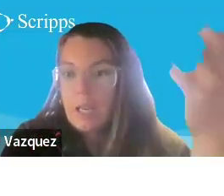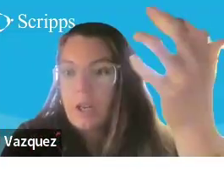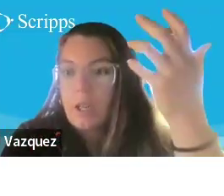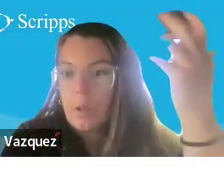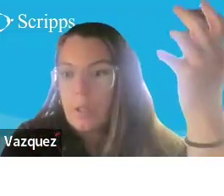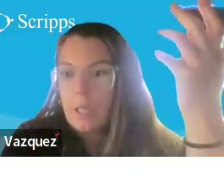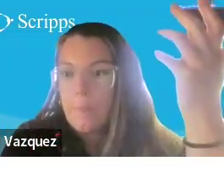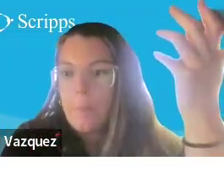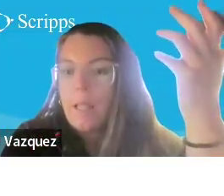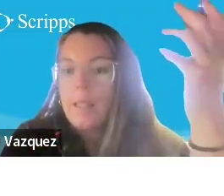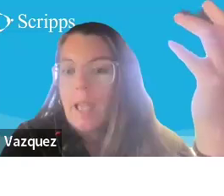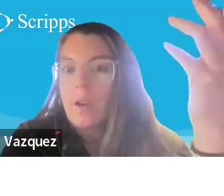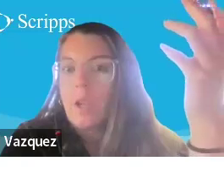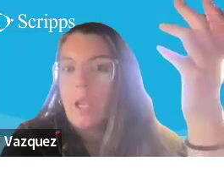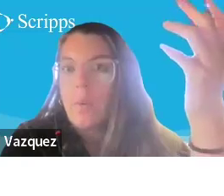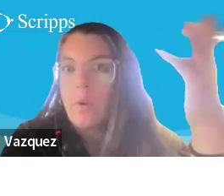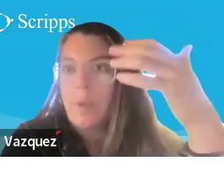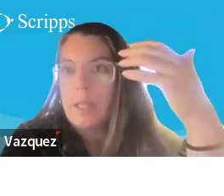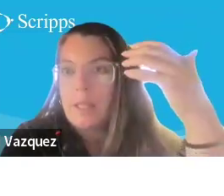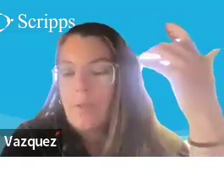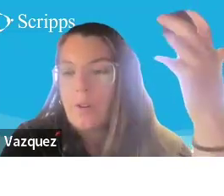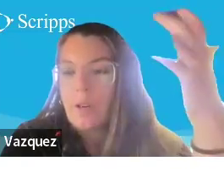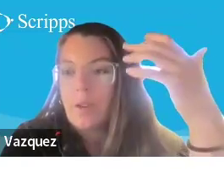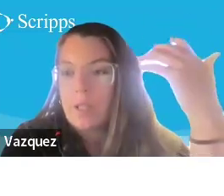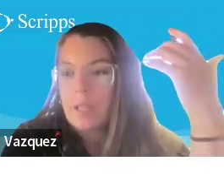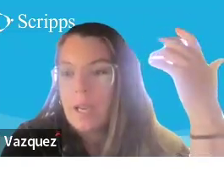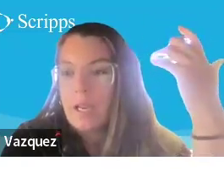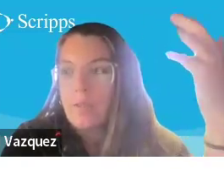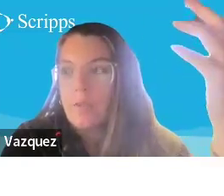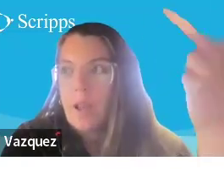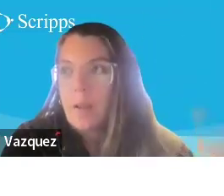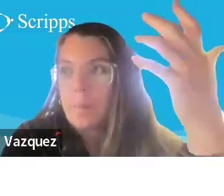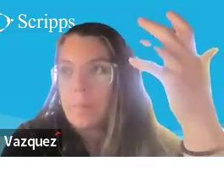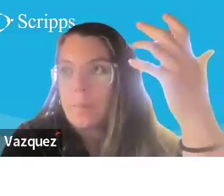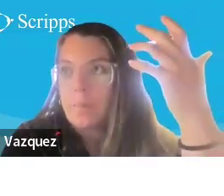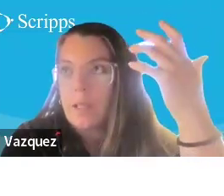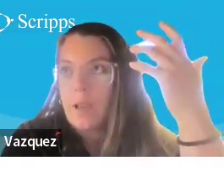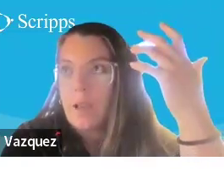at educating our community, that it will be this ever increasing kind of